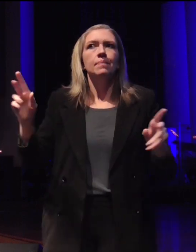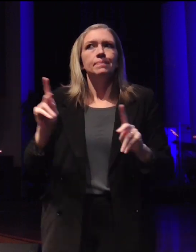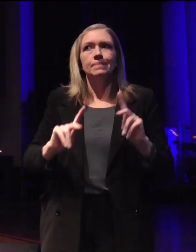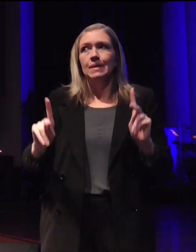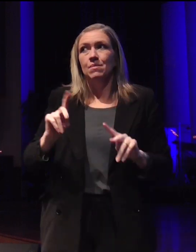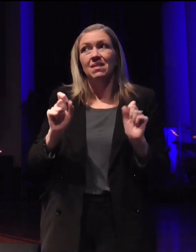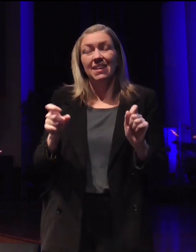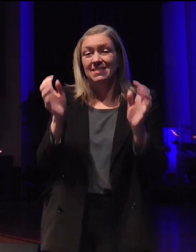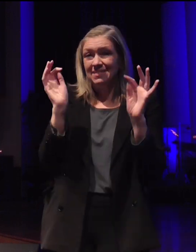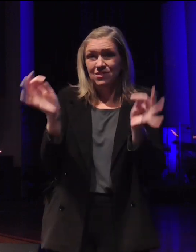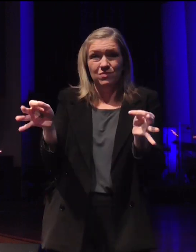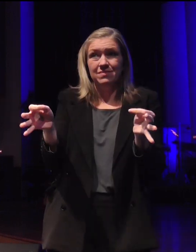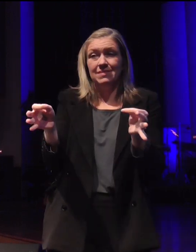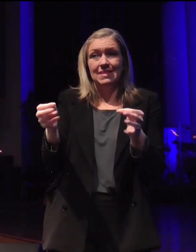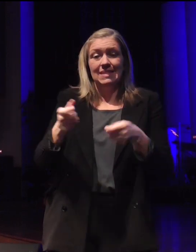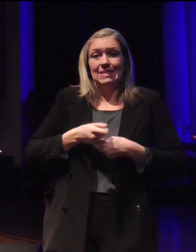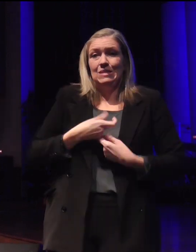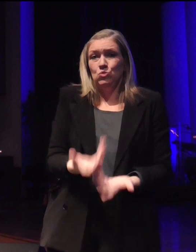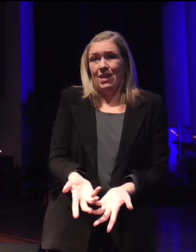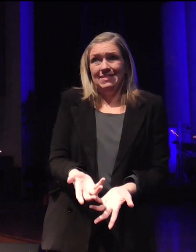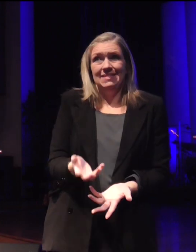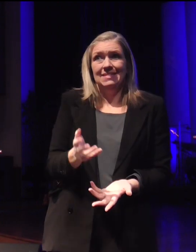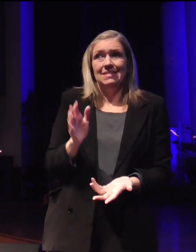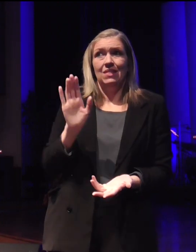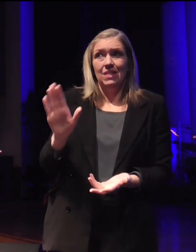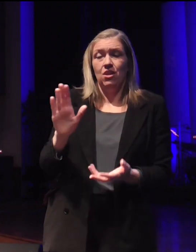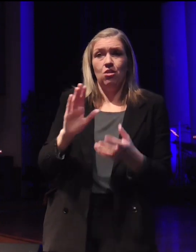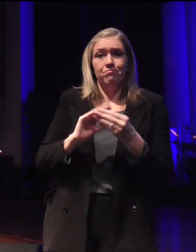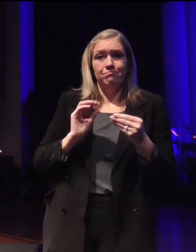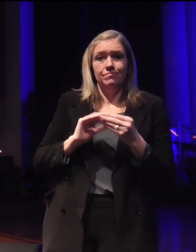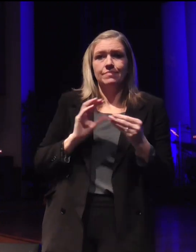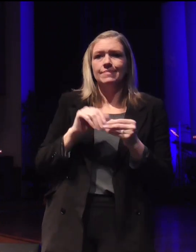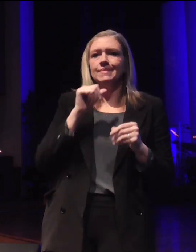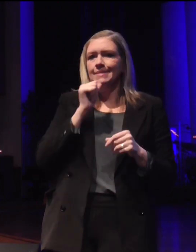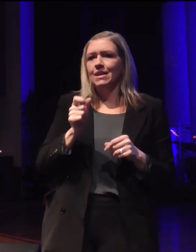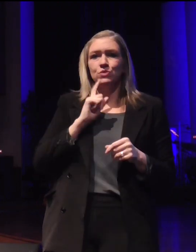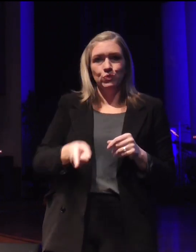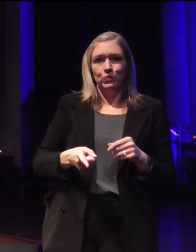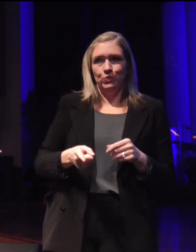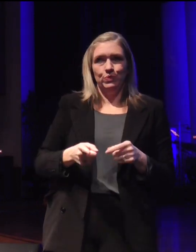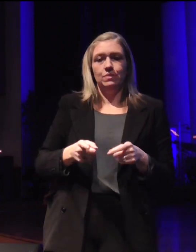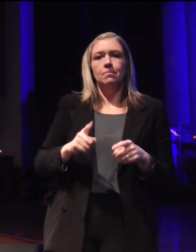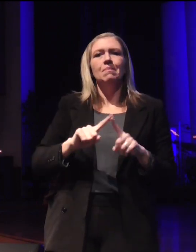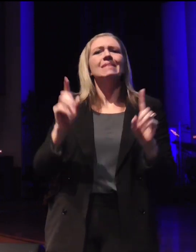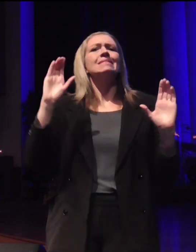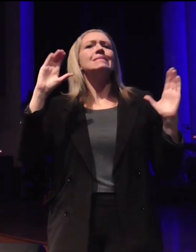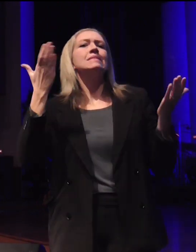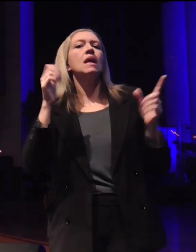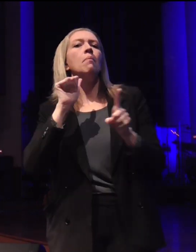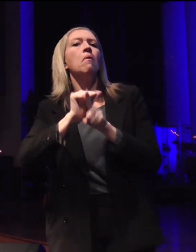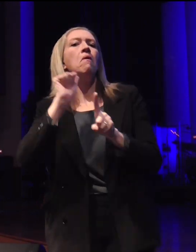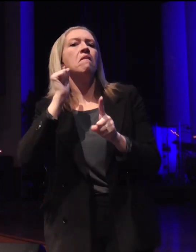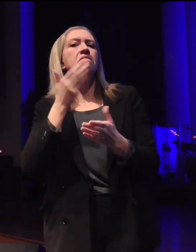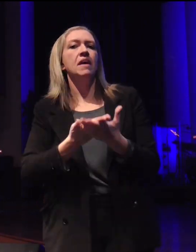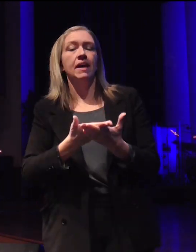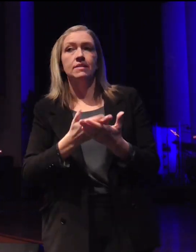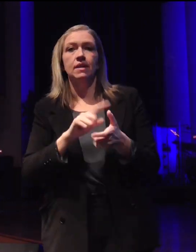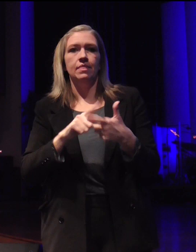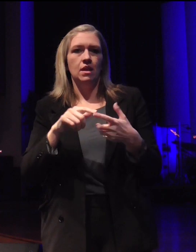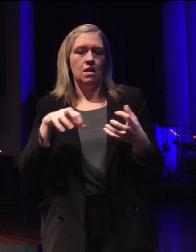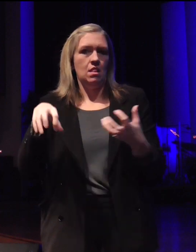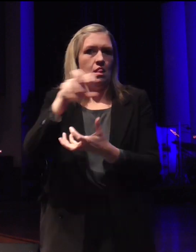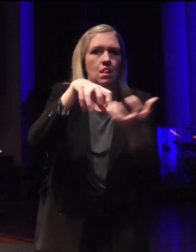can certainly express things that are not truths from a factual state and get people all riled up.